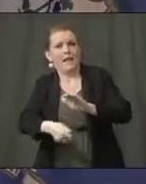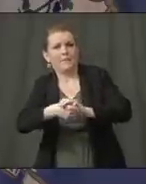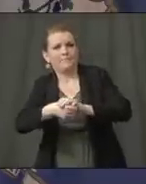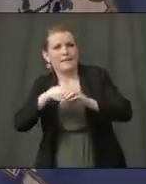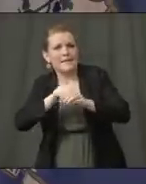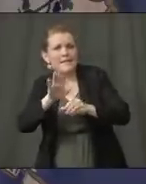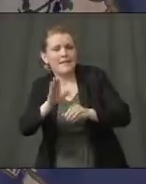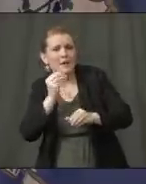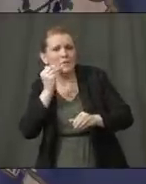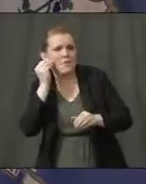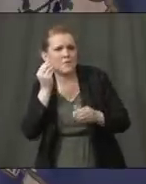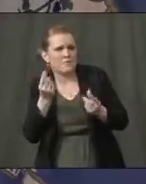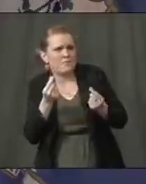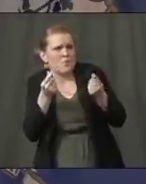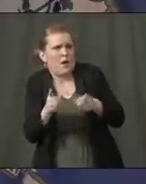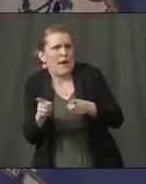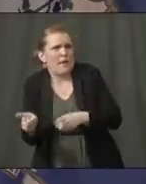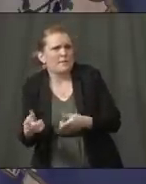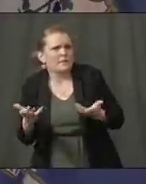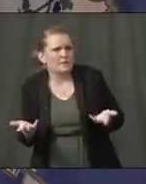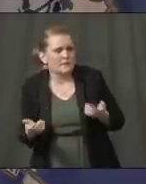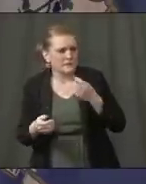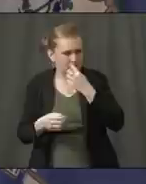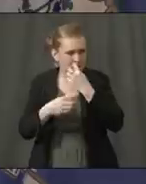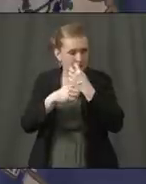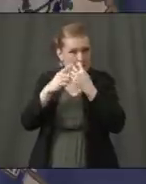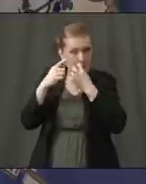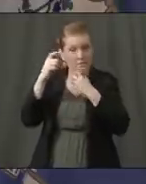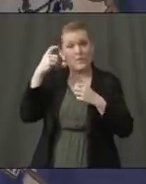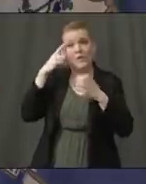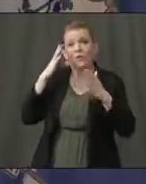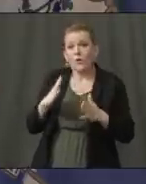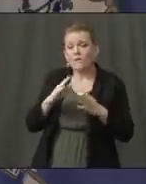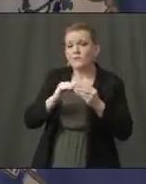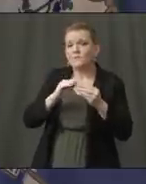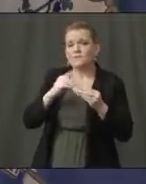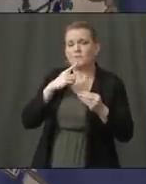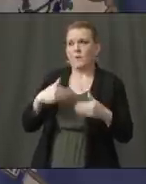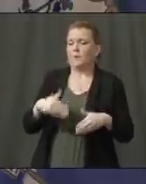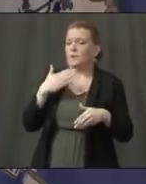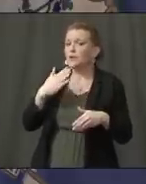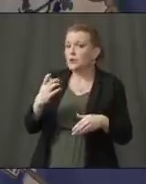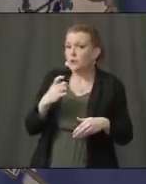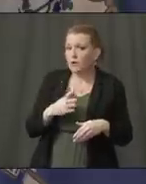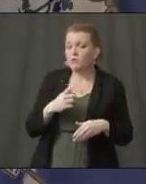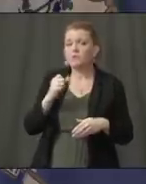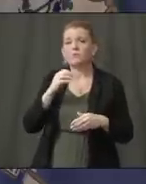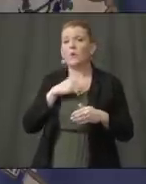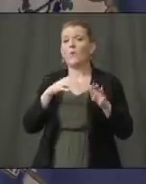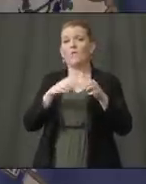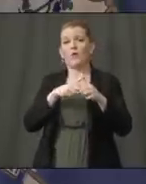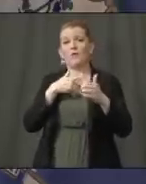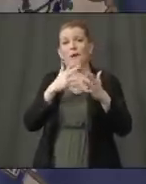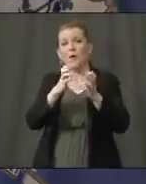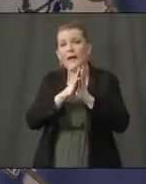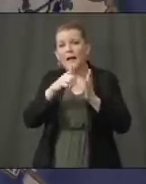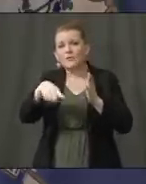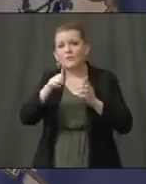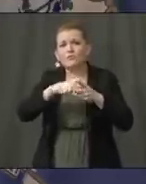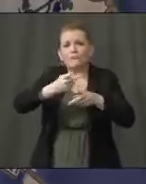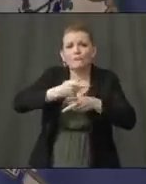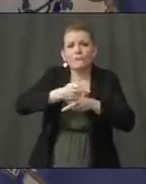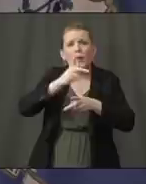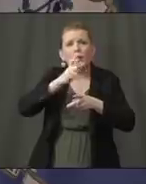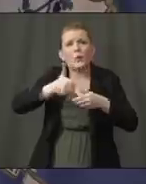Look, that's a very good question. First of all, I'd ask everybody's neighbor to look out for their neighbors. If you know you have somebody, an elder neighbor